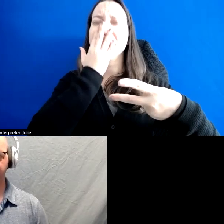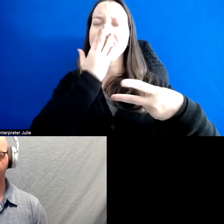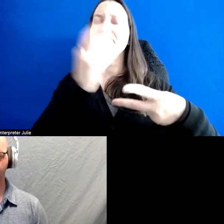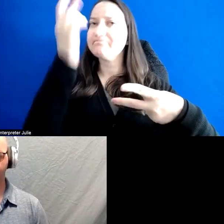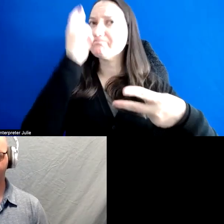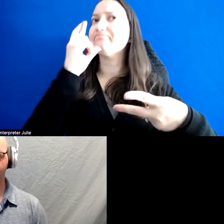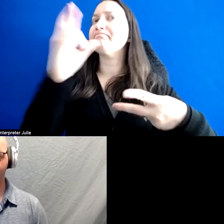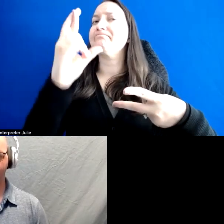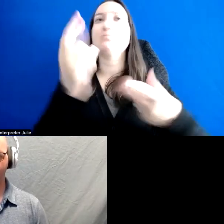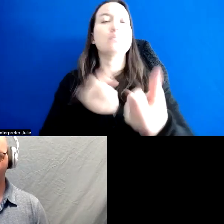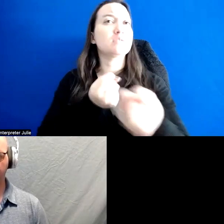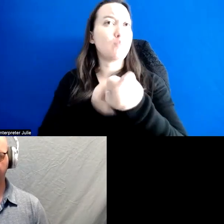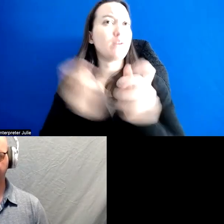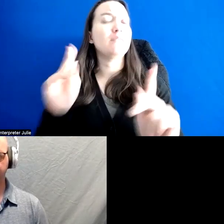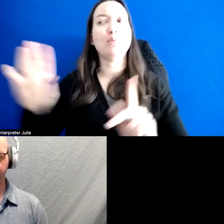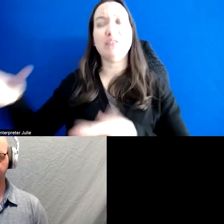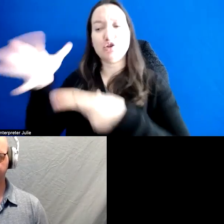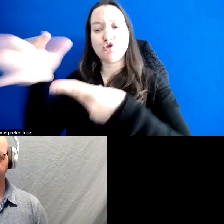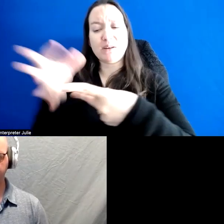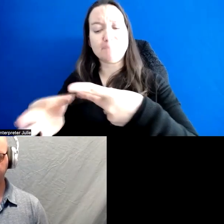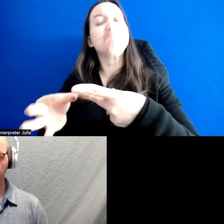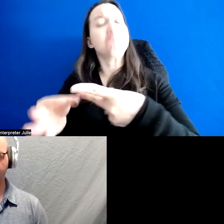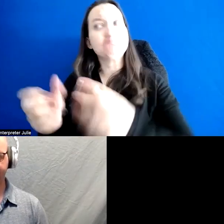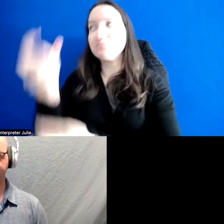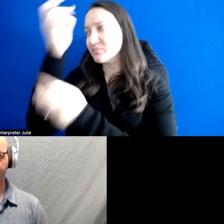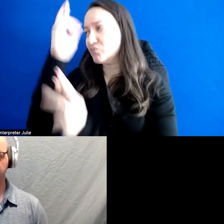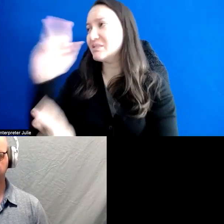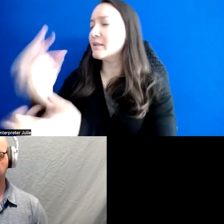of supporting people in the choices they make.